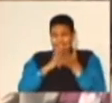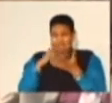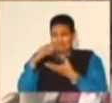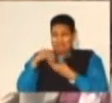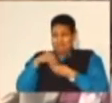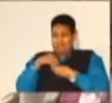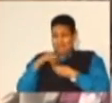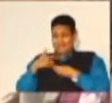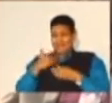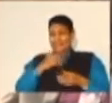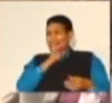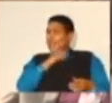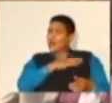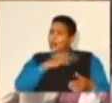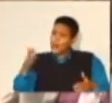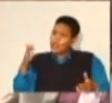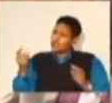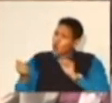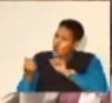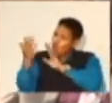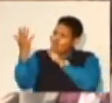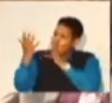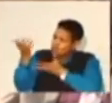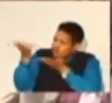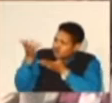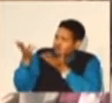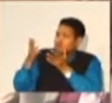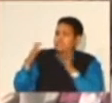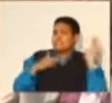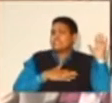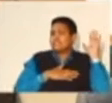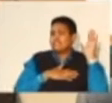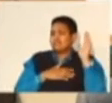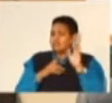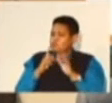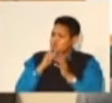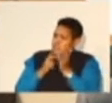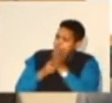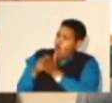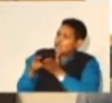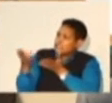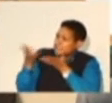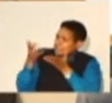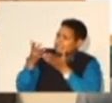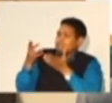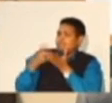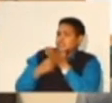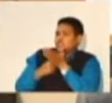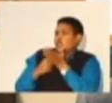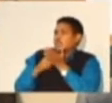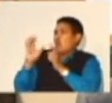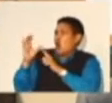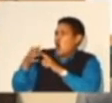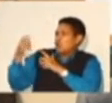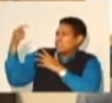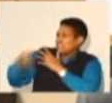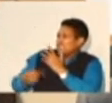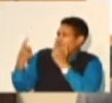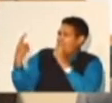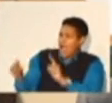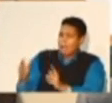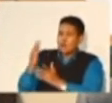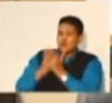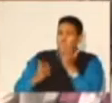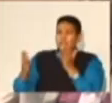and engage the citizens of the country in frank discussions about the things in our culture and some of our perspectives that hold